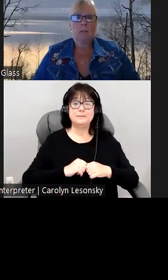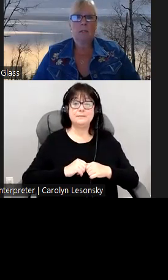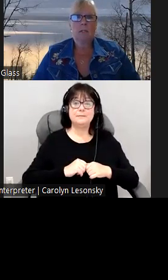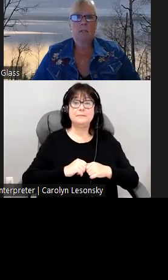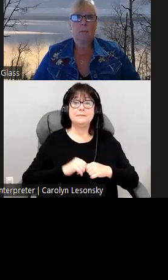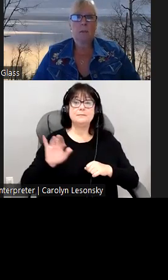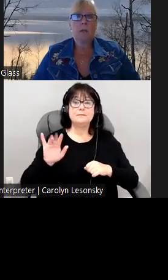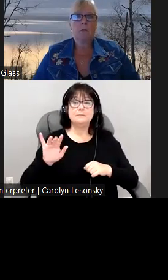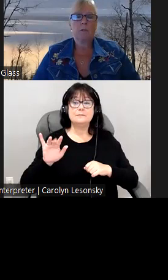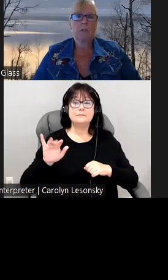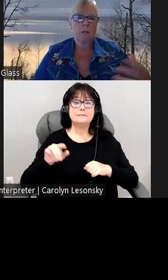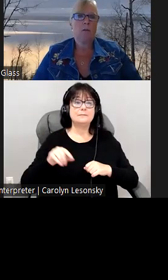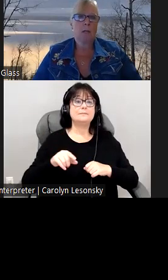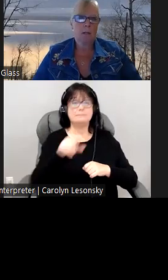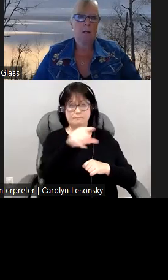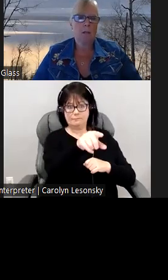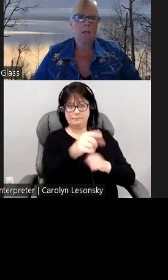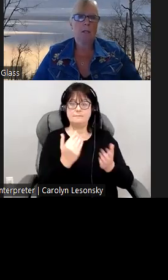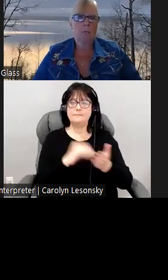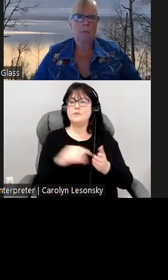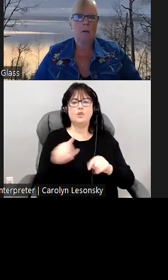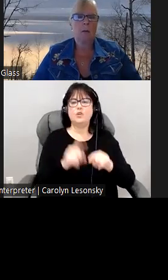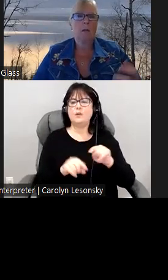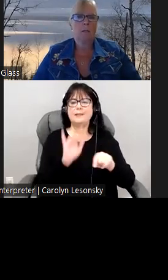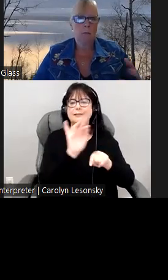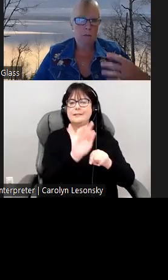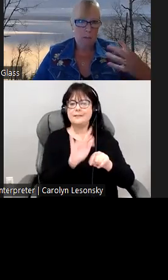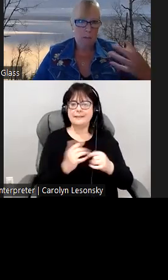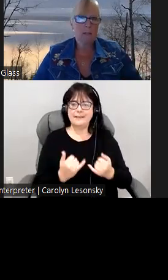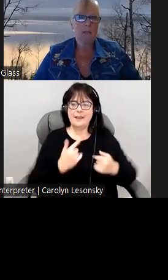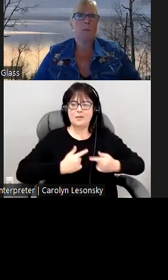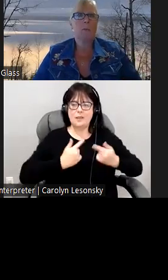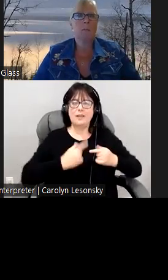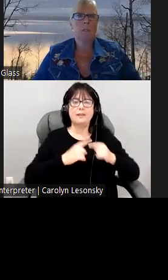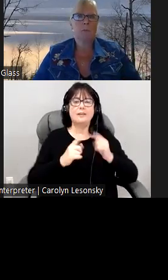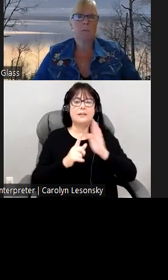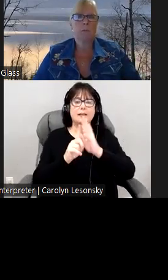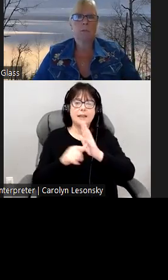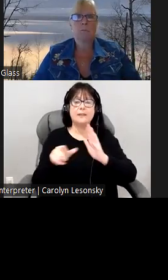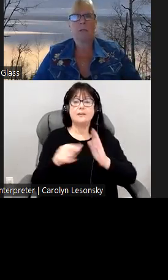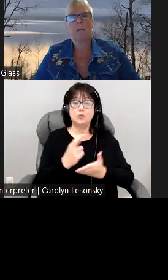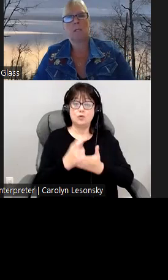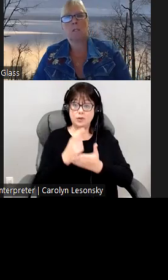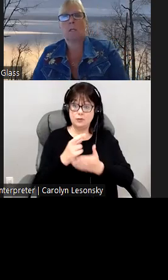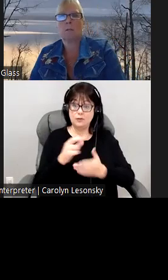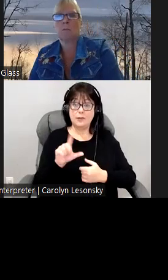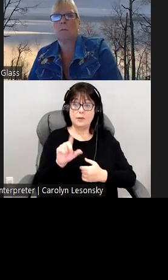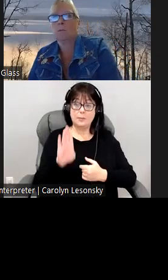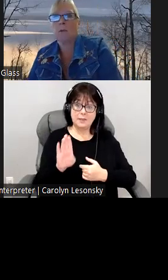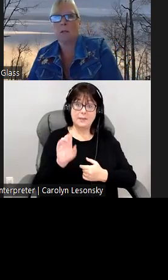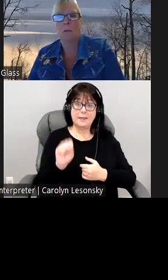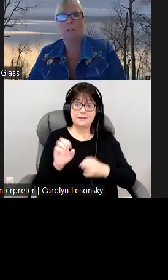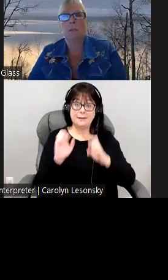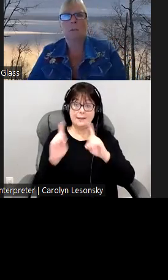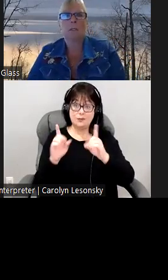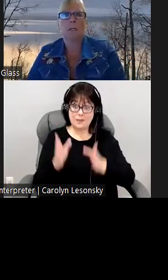there's a link to the webinar resources. I know you can't click on the link in the webinar, but if you access pop-up PD resources for LBS educators, even